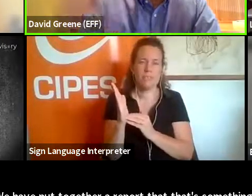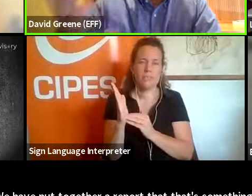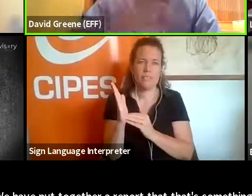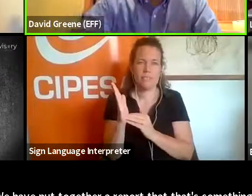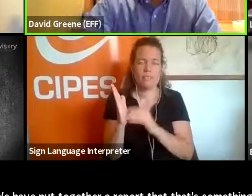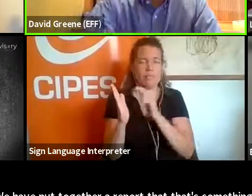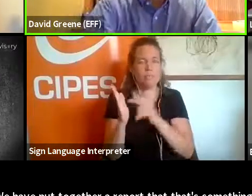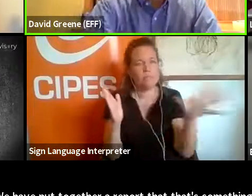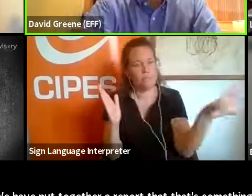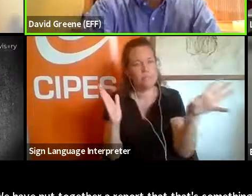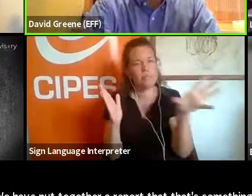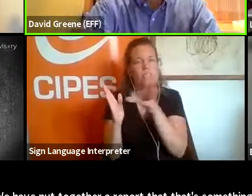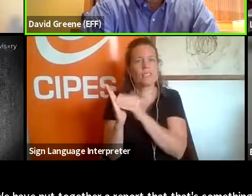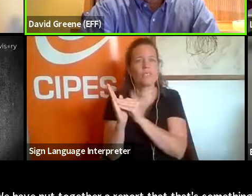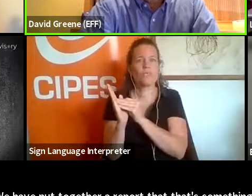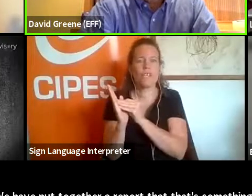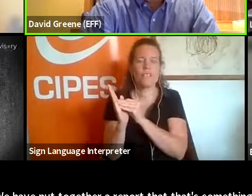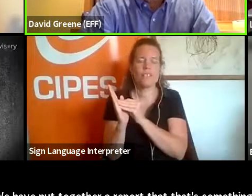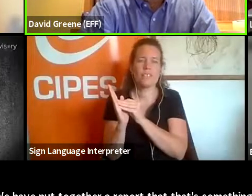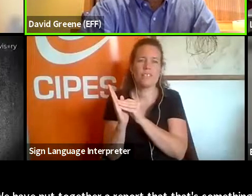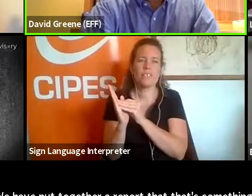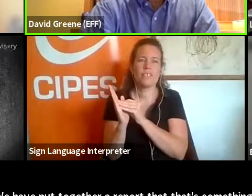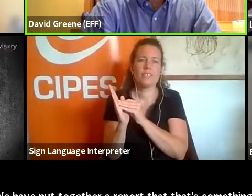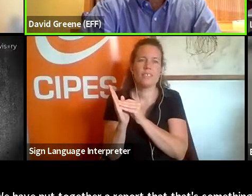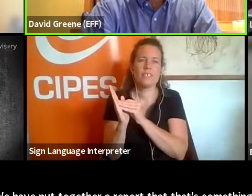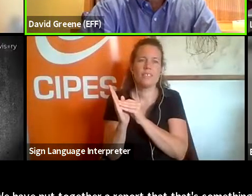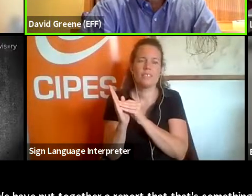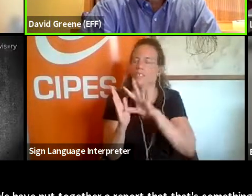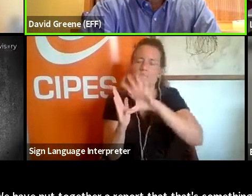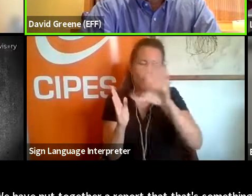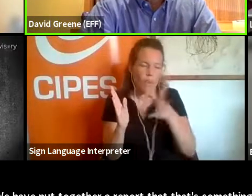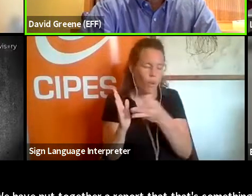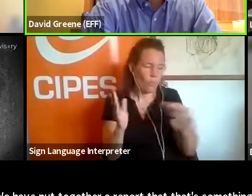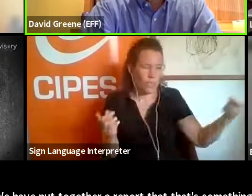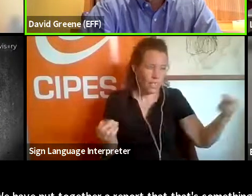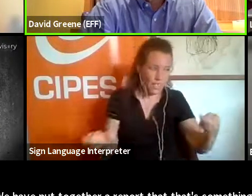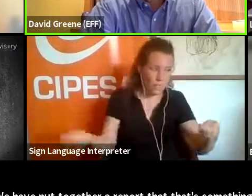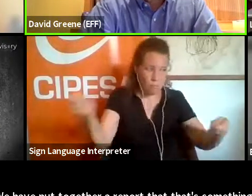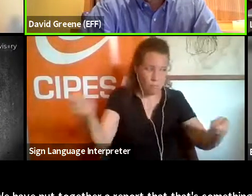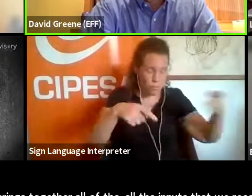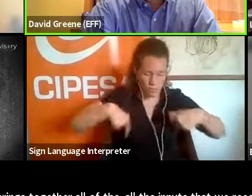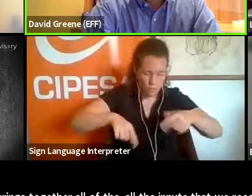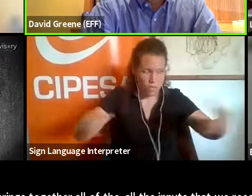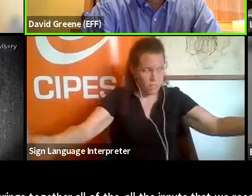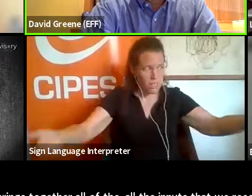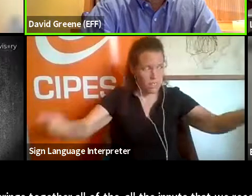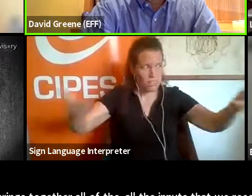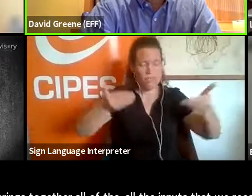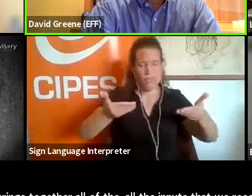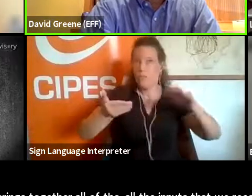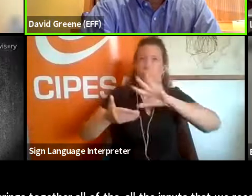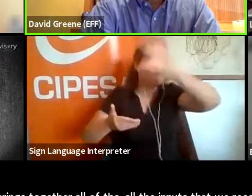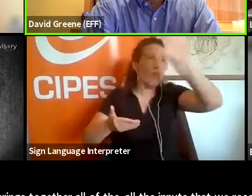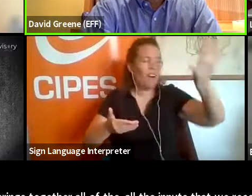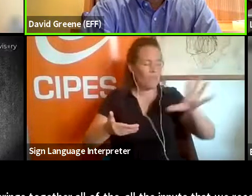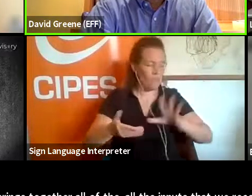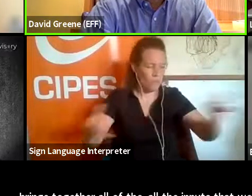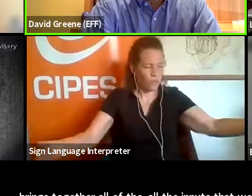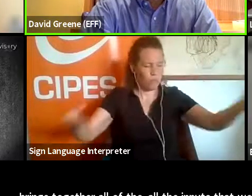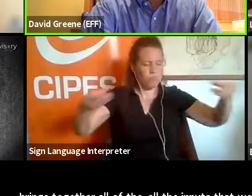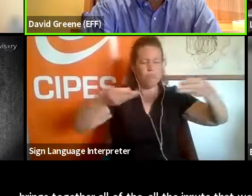brings together all the inputs that we received from around the world.